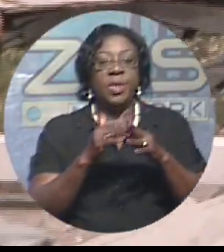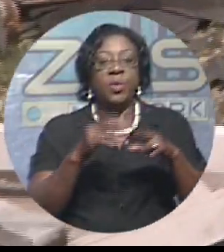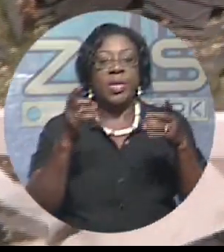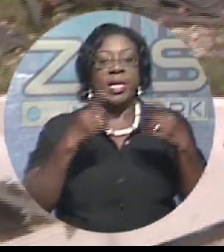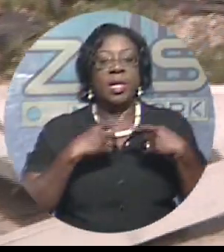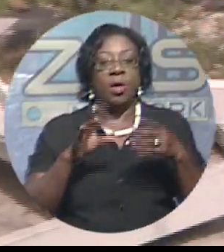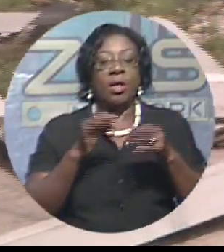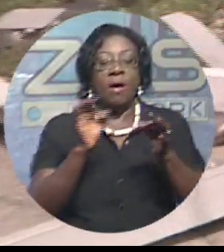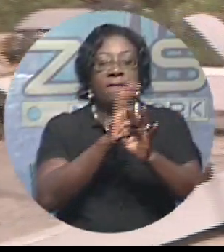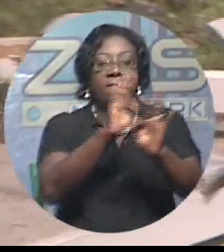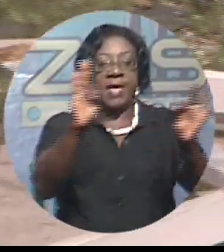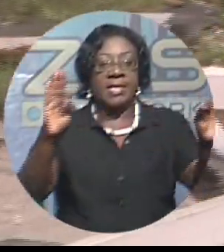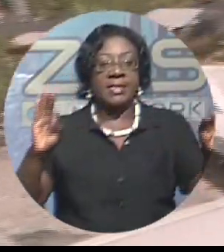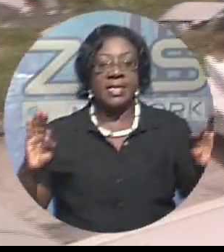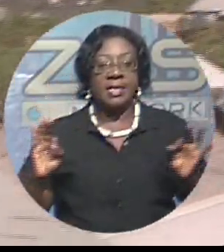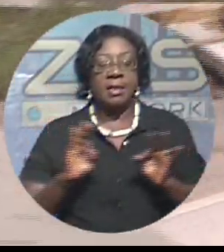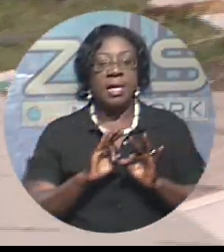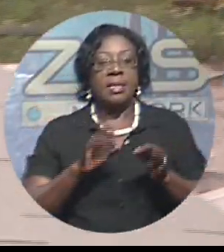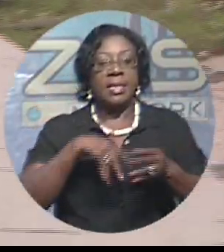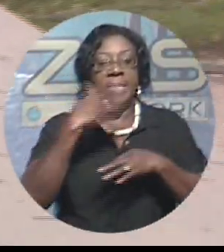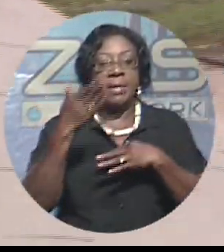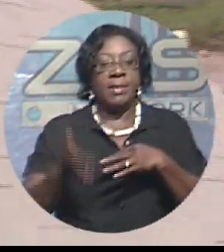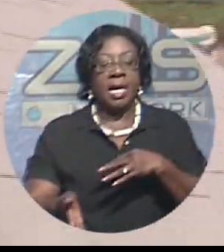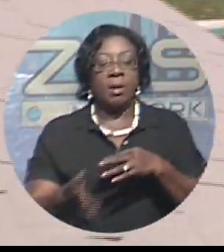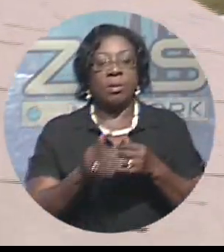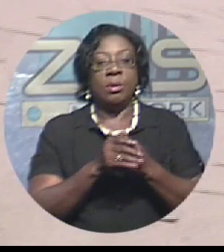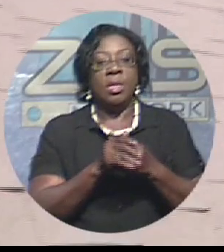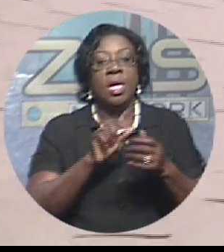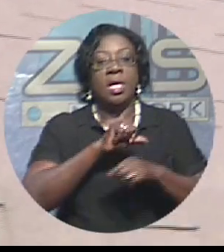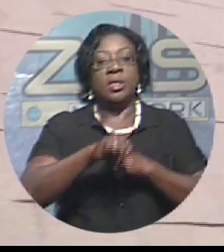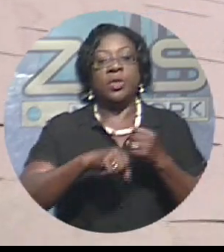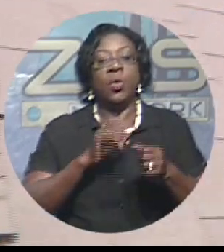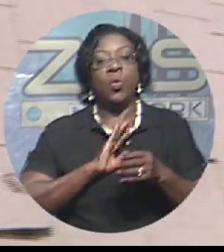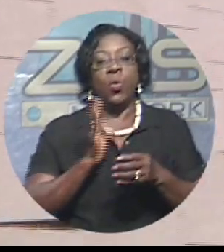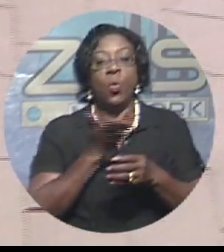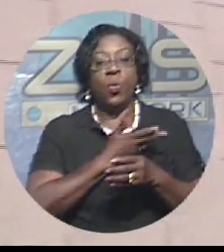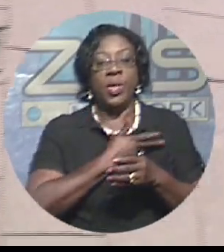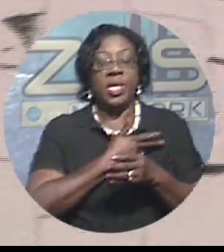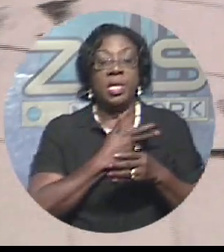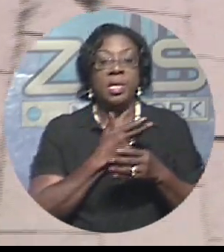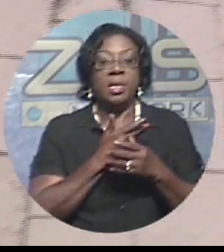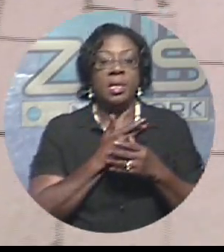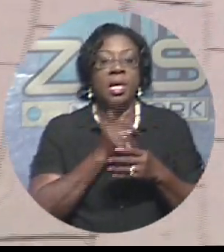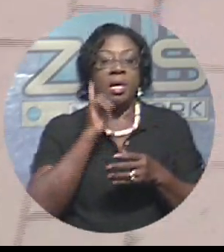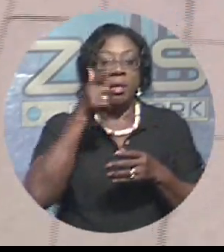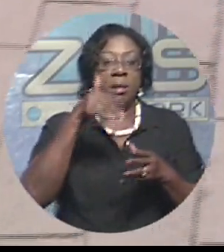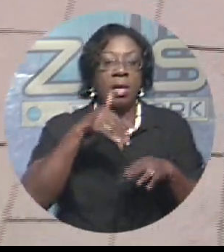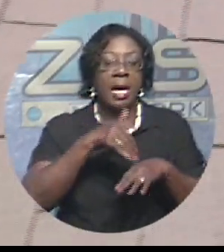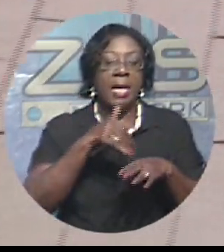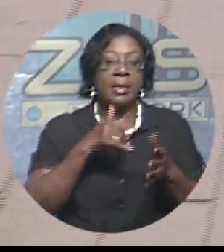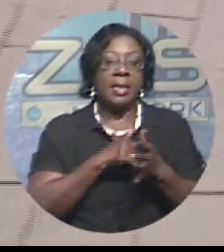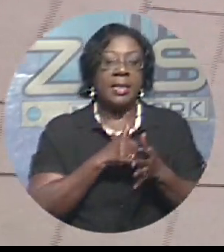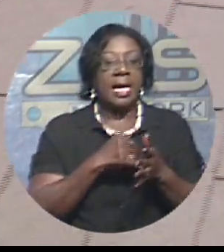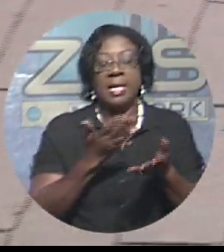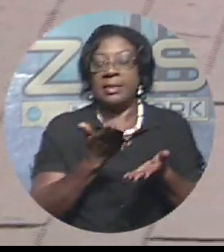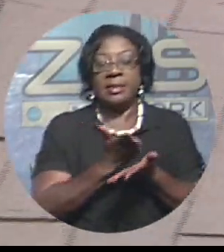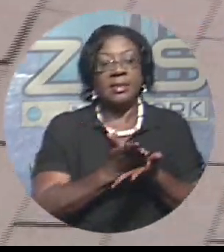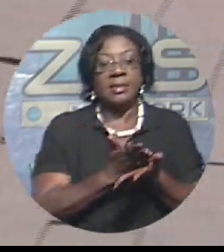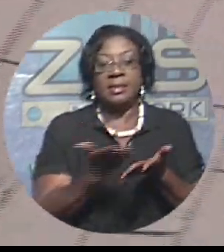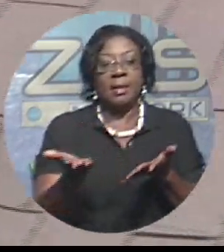a lot of fencing around the perimeter that came down. And so we look at it as something